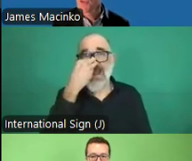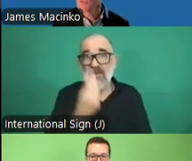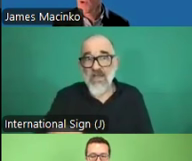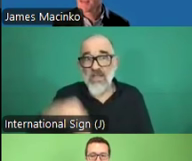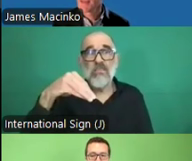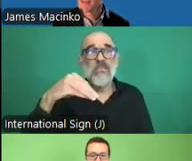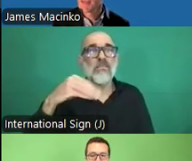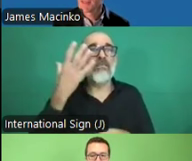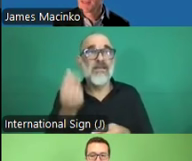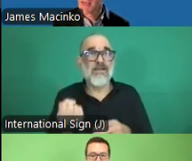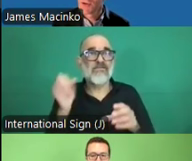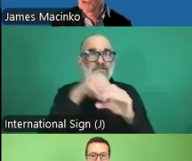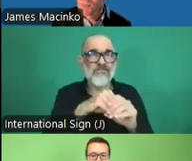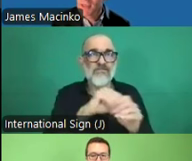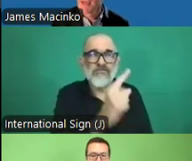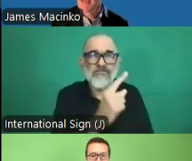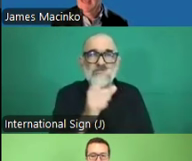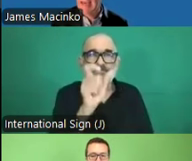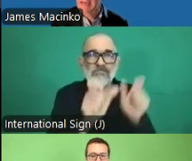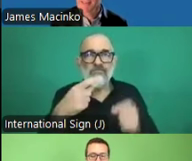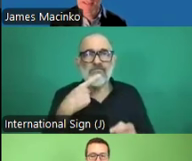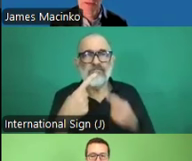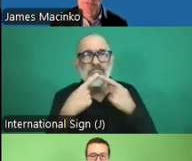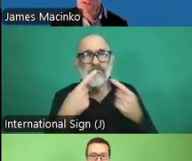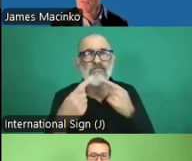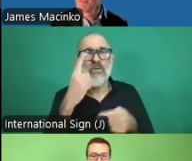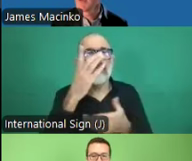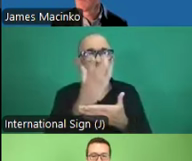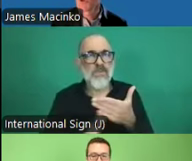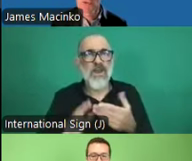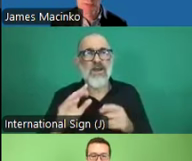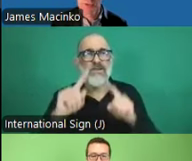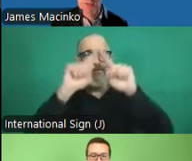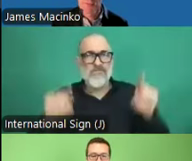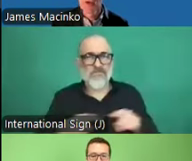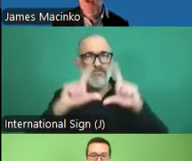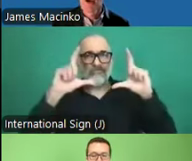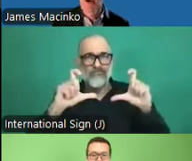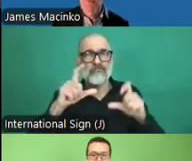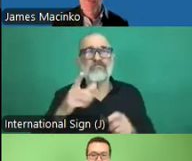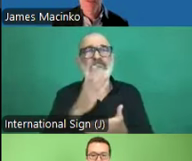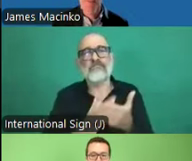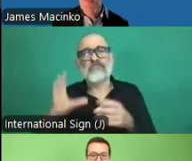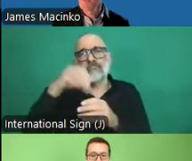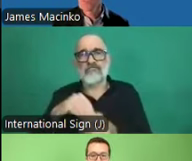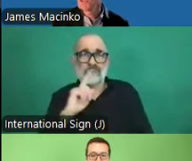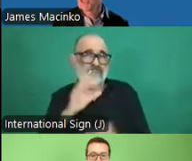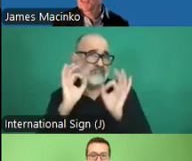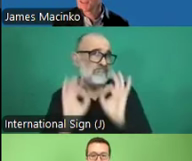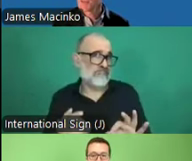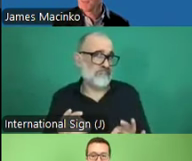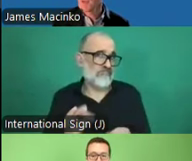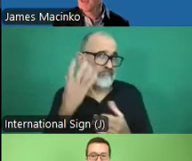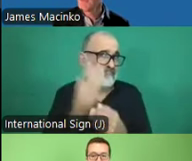So there's some ways I think these indicators could be enhanced and improved, made more usable. Some of them would